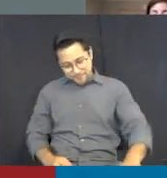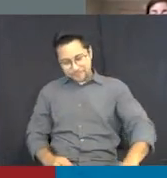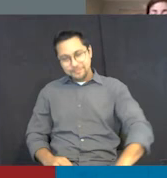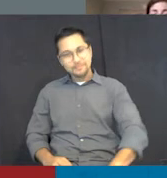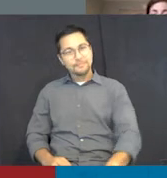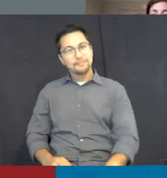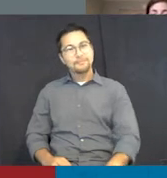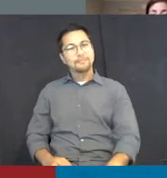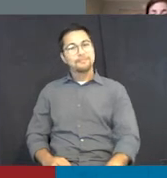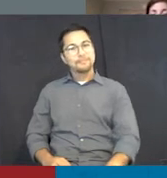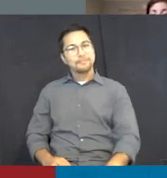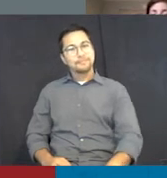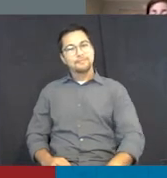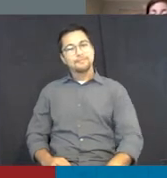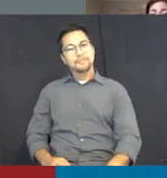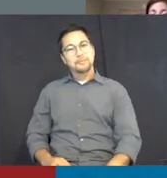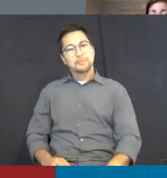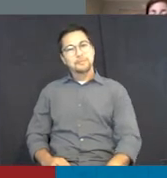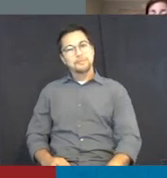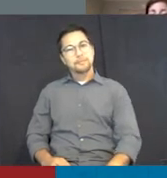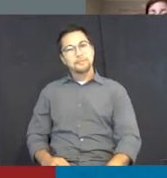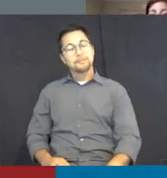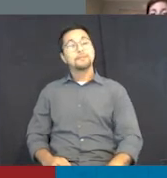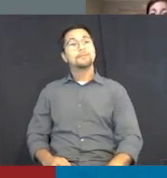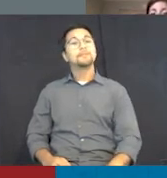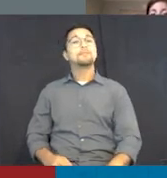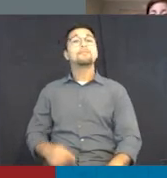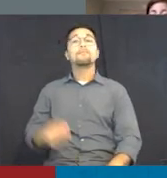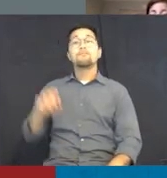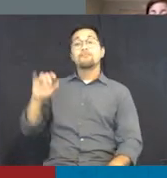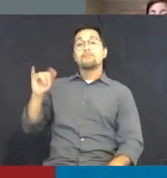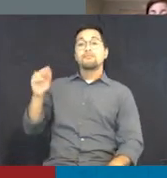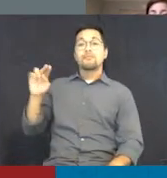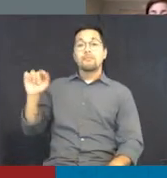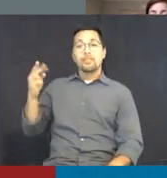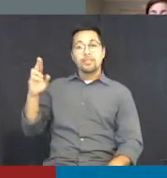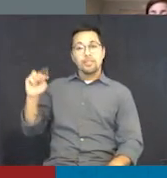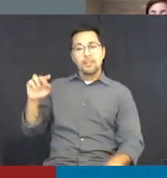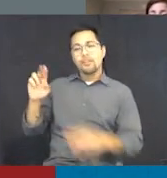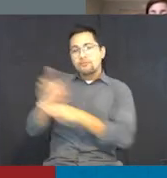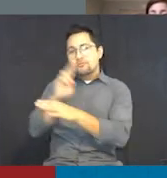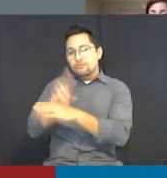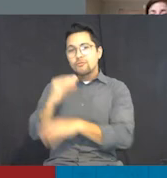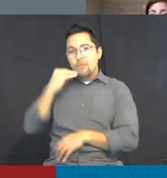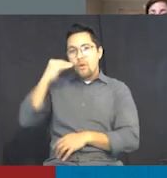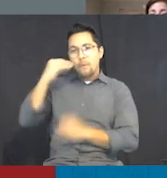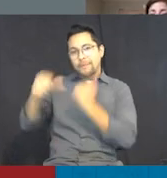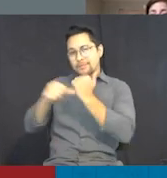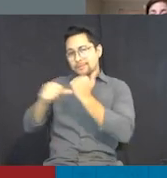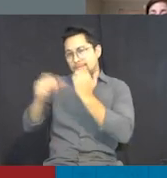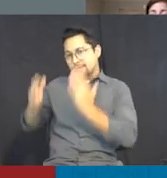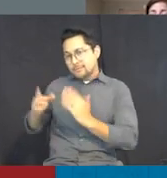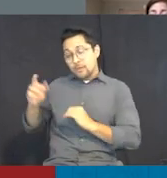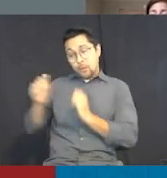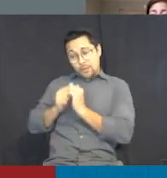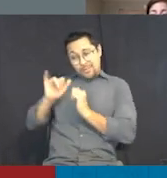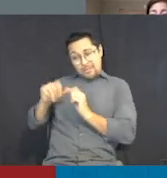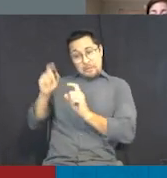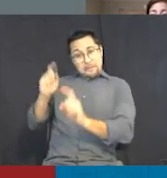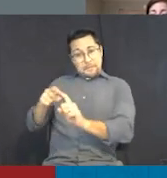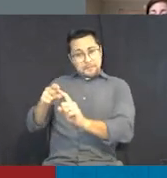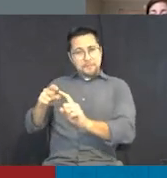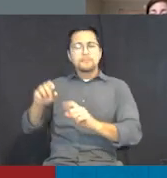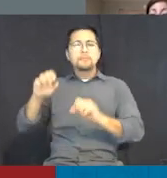or this technology onto one smartphone or a tablet or a computer. And it really allows for